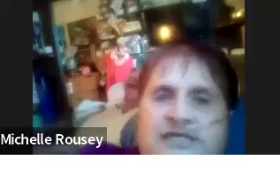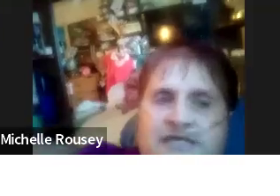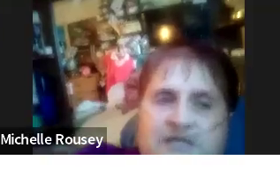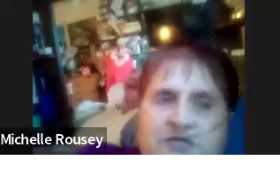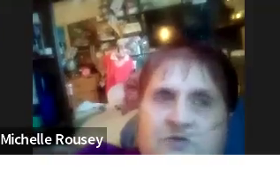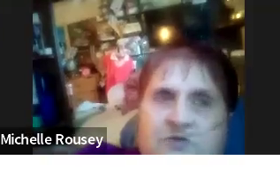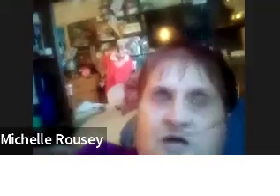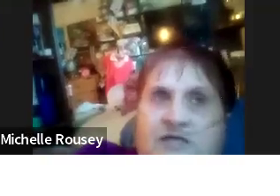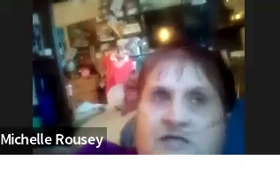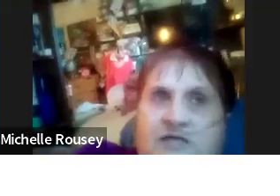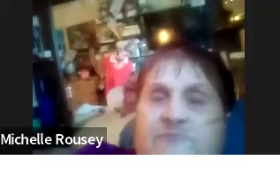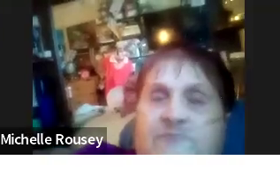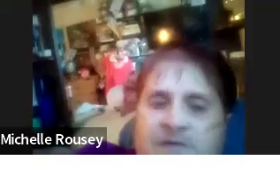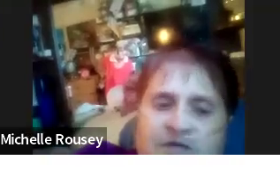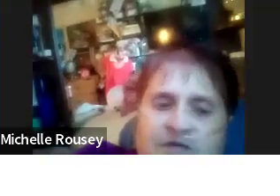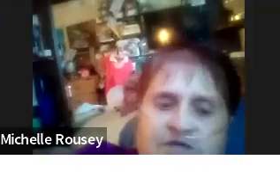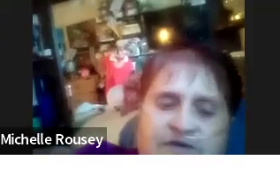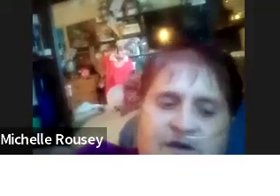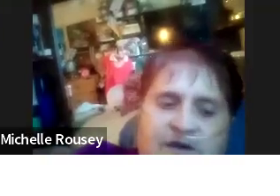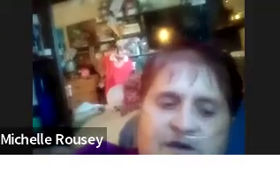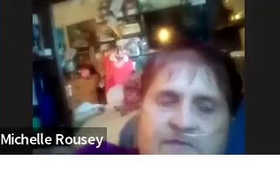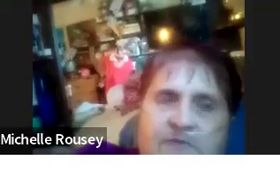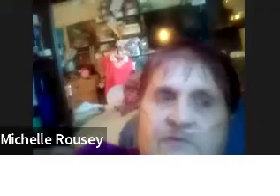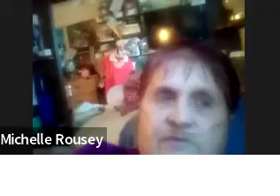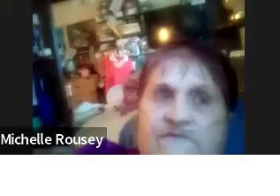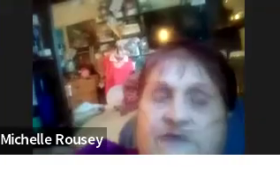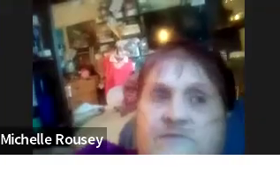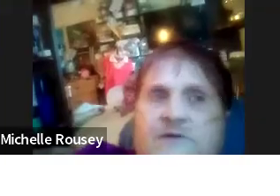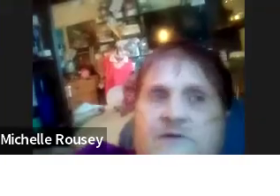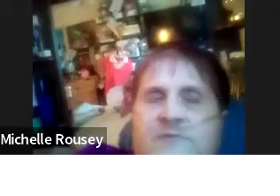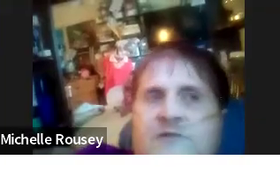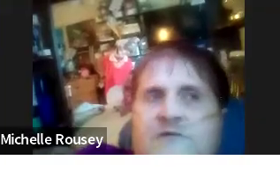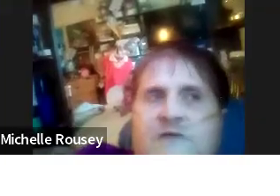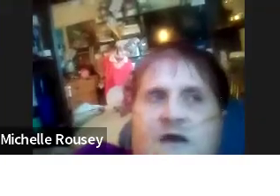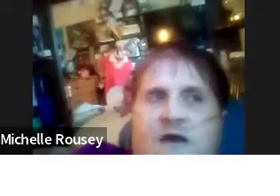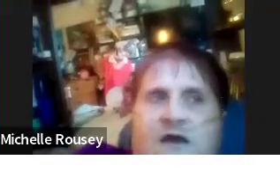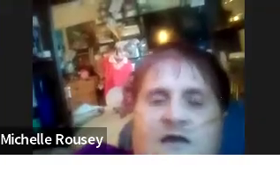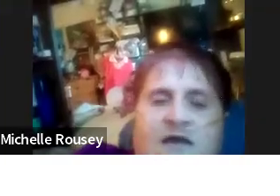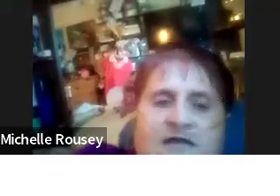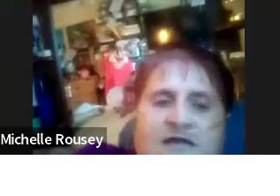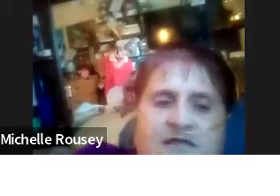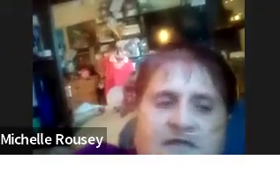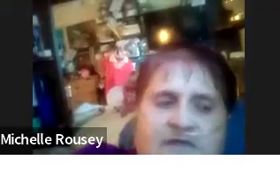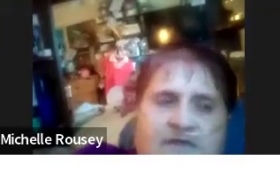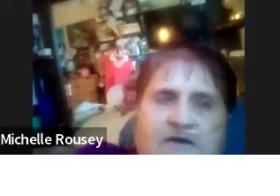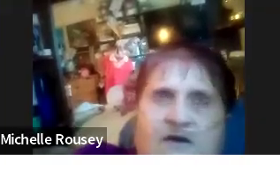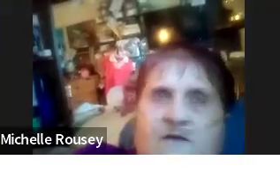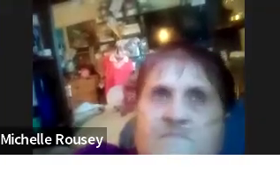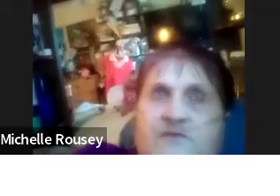they did to different populations that would be affected by the project. And I think